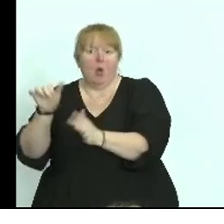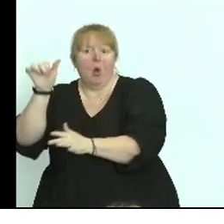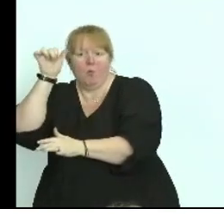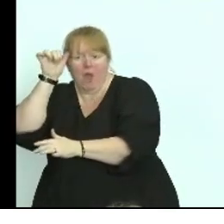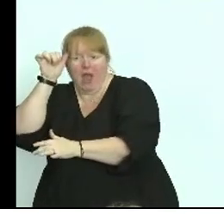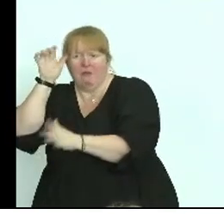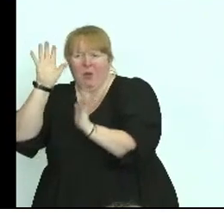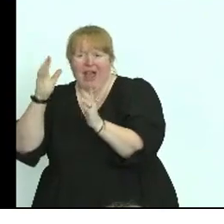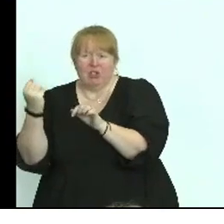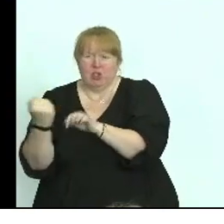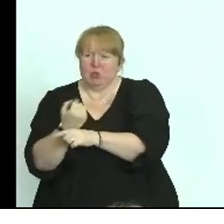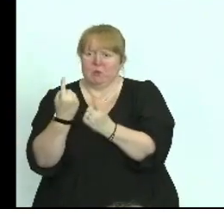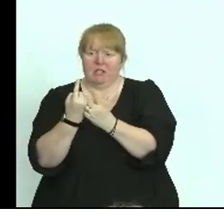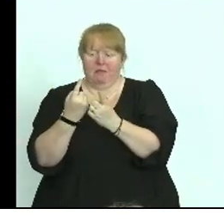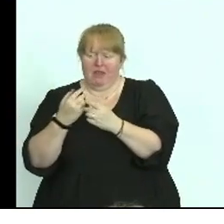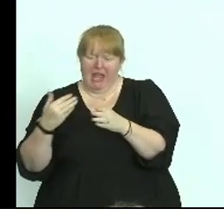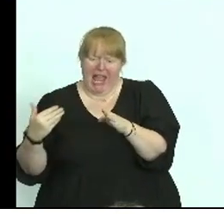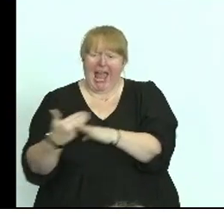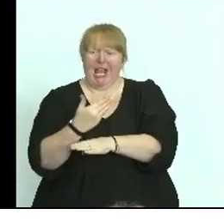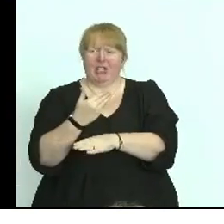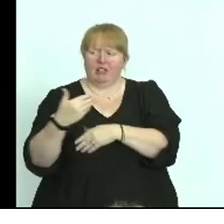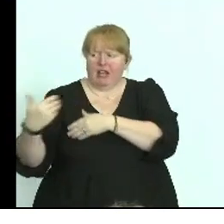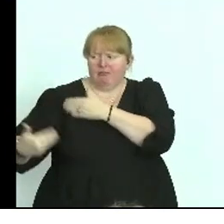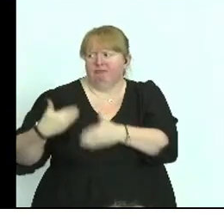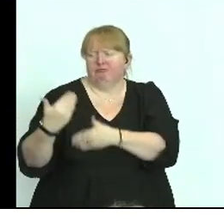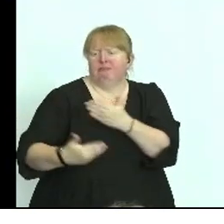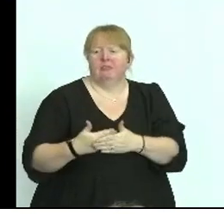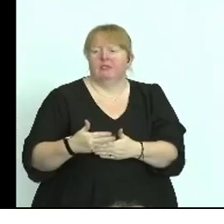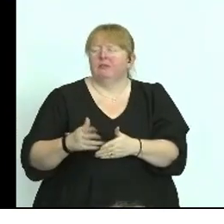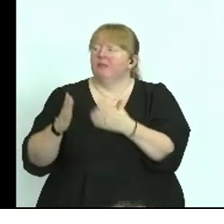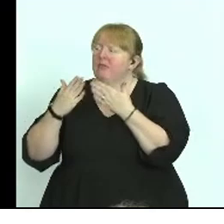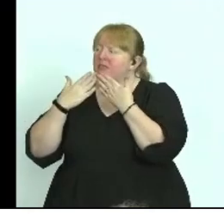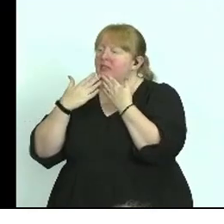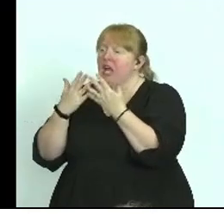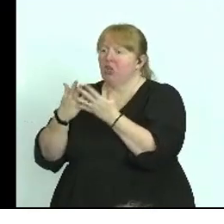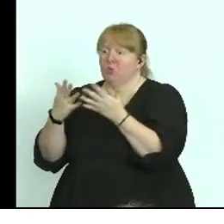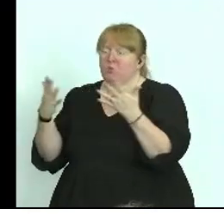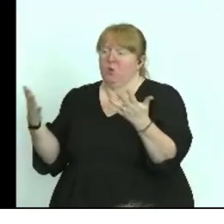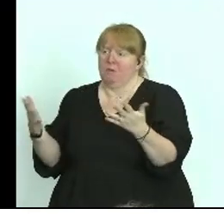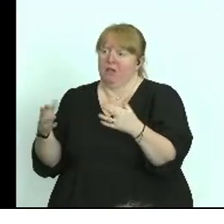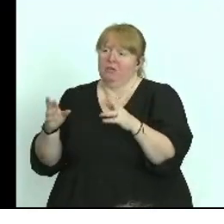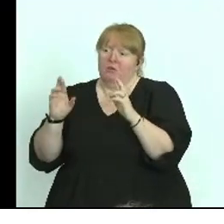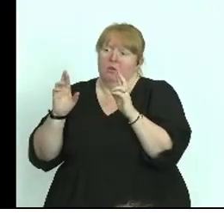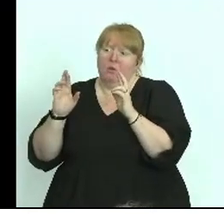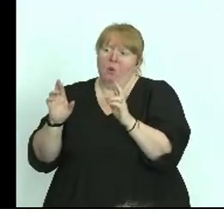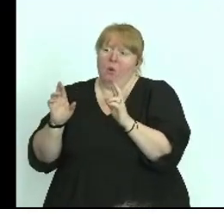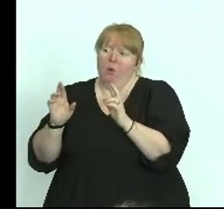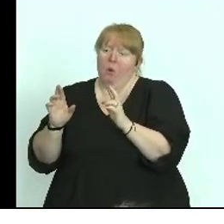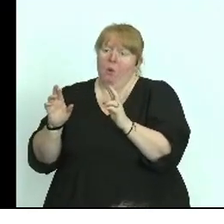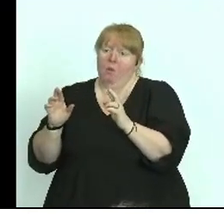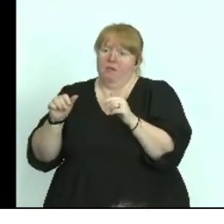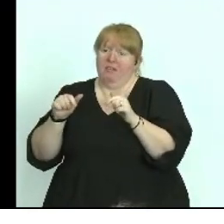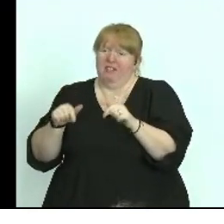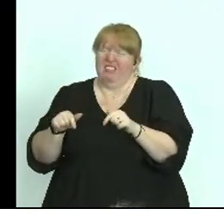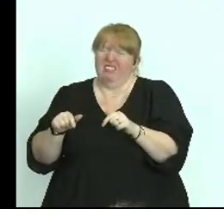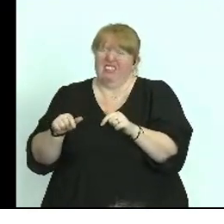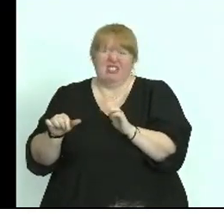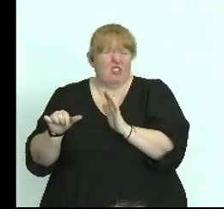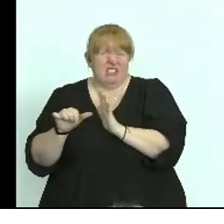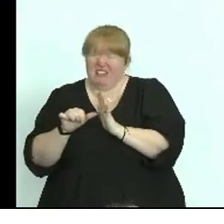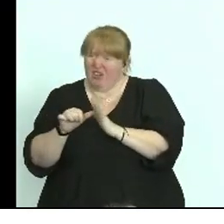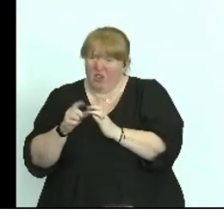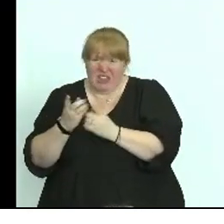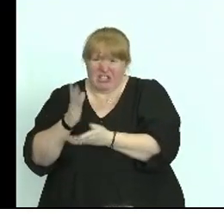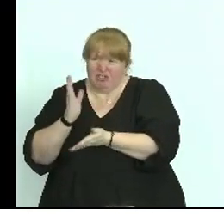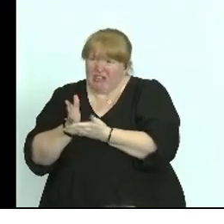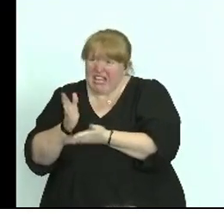That's brilliant. Okay, well, thank you so much. It's, let's hope that, these aren't difficult